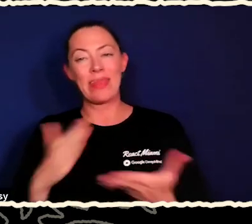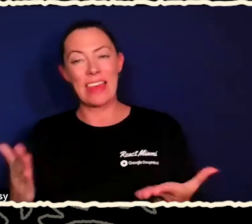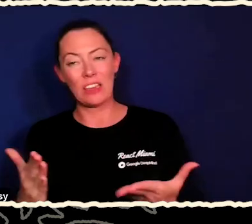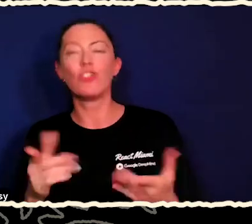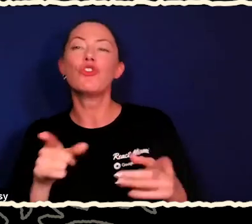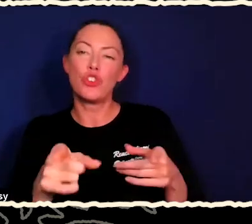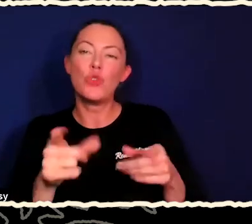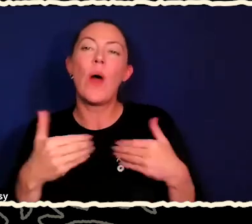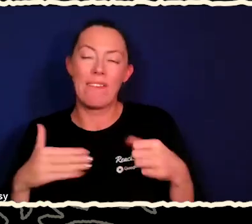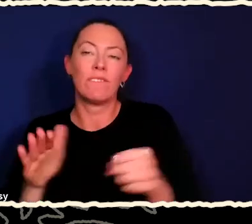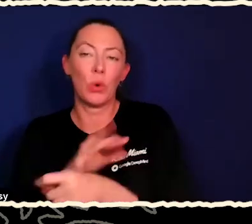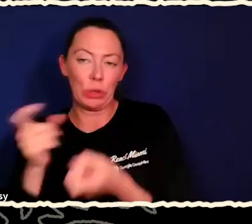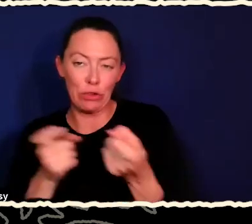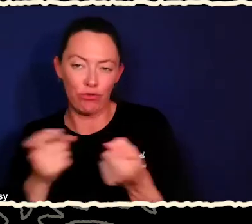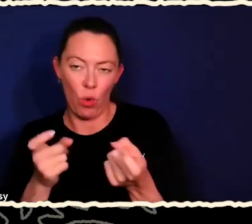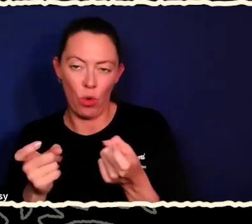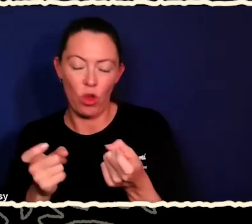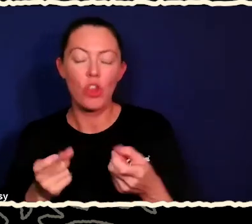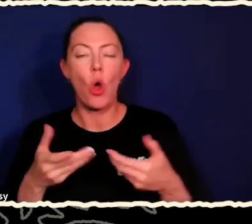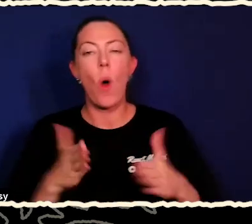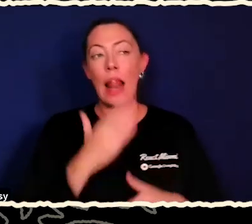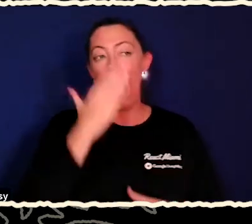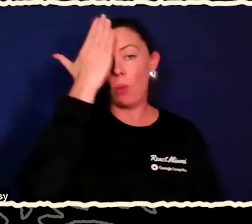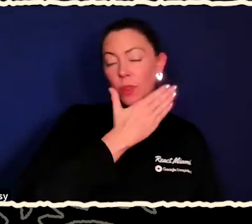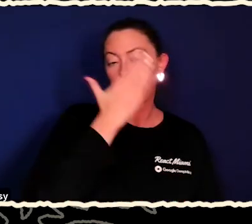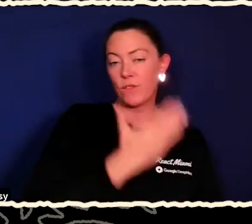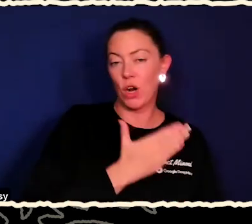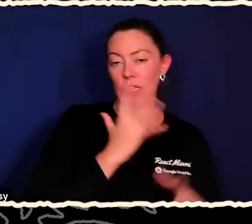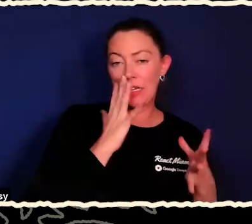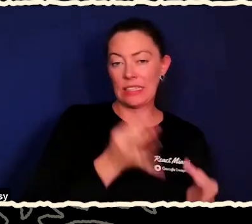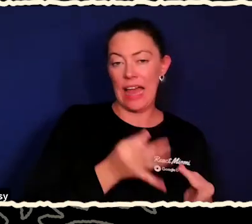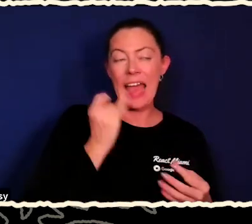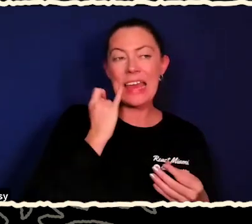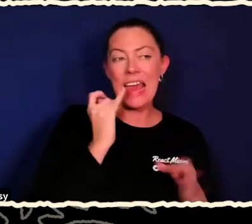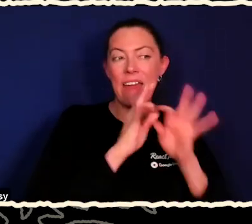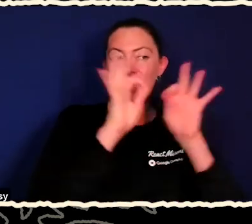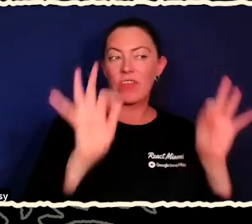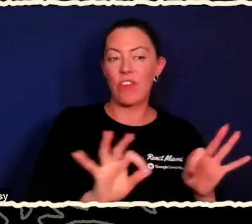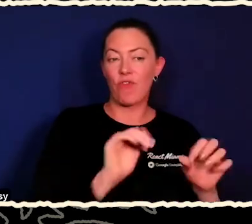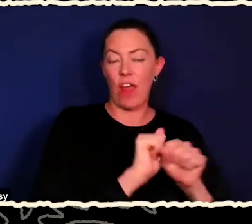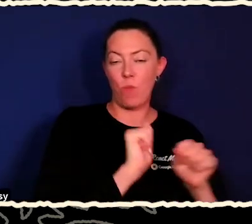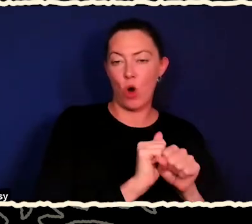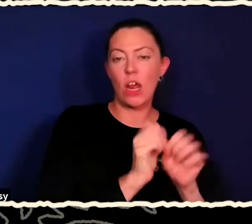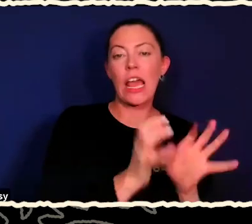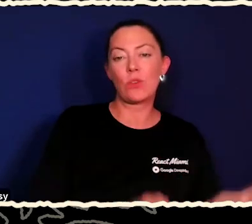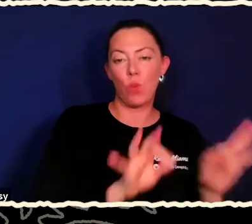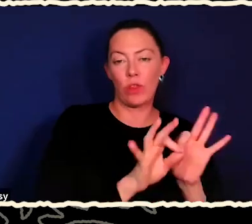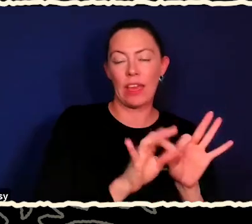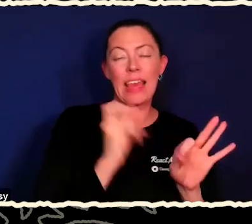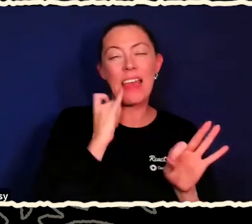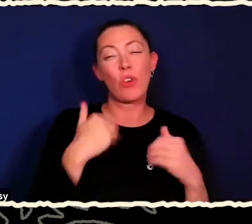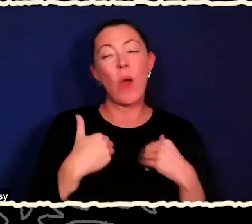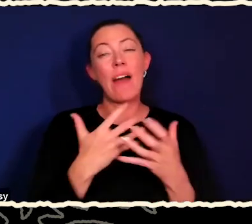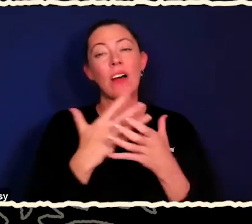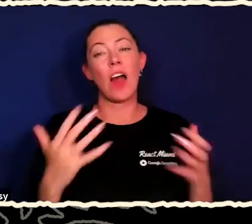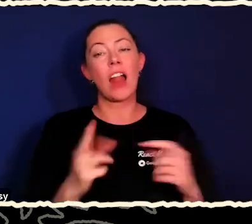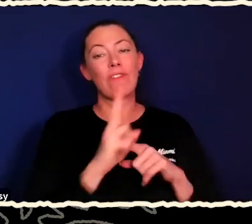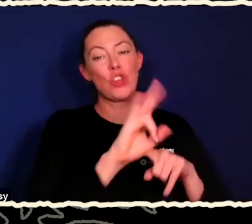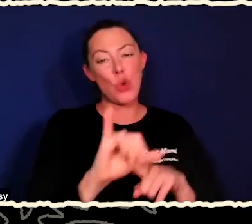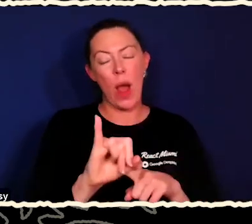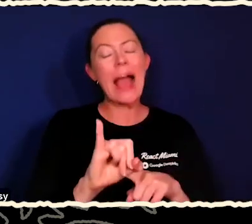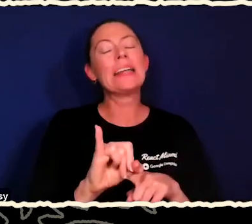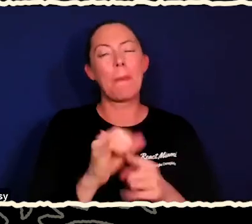control. Let the front end decide whether a framework is worth it or not. If it's very UI heavy, you should consider doing it yourself.